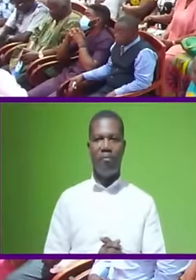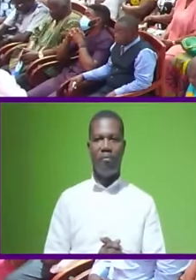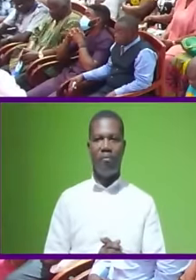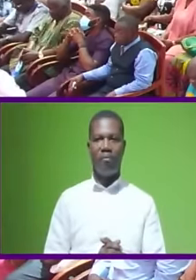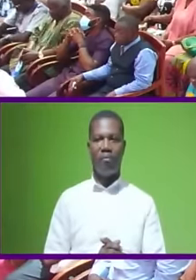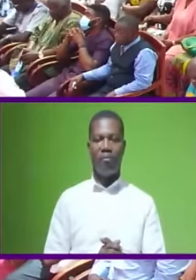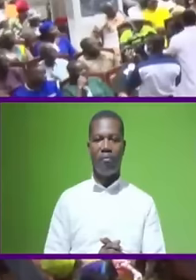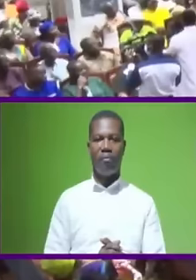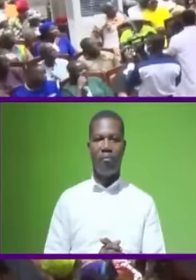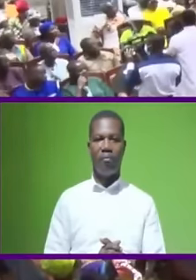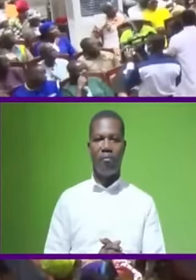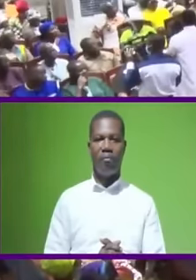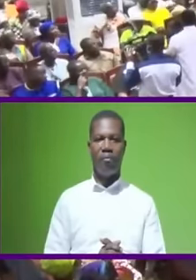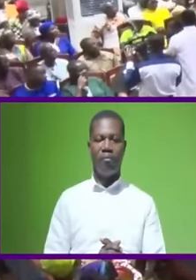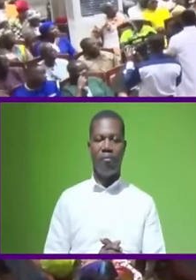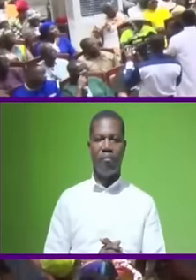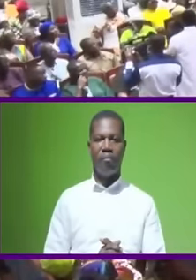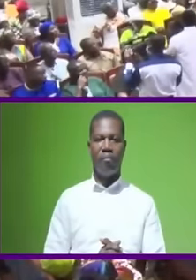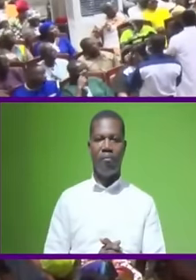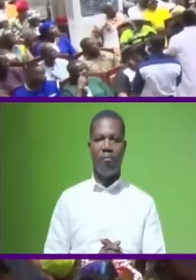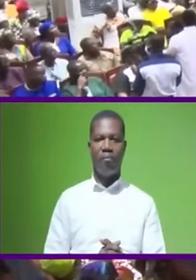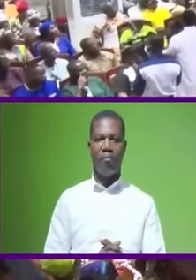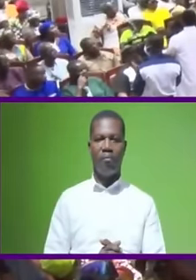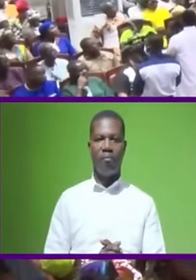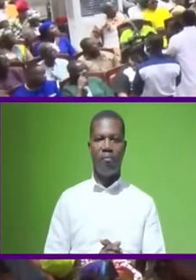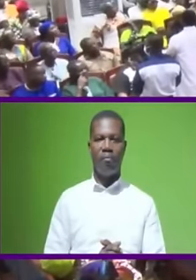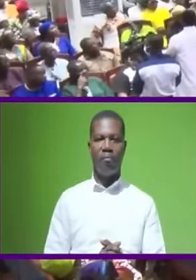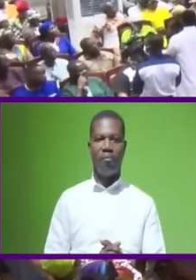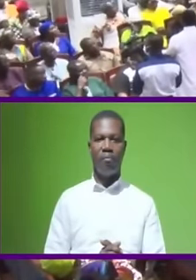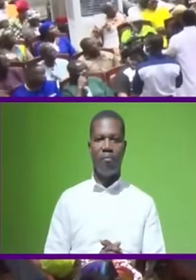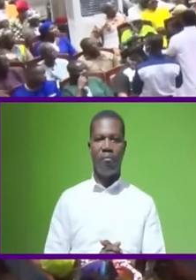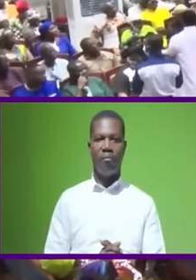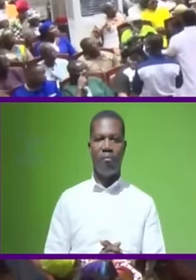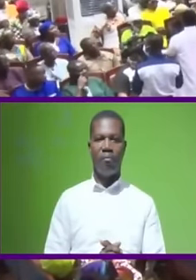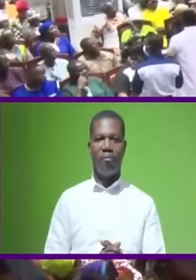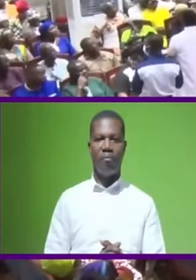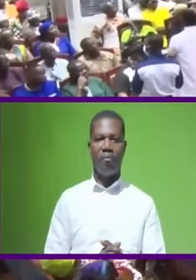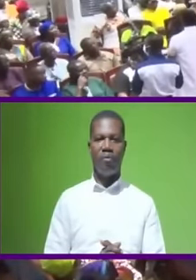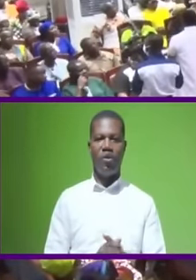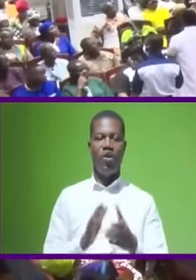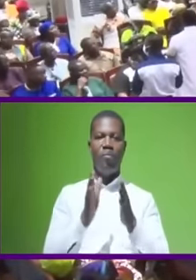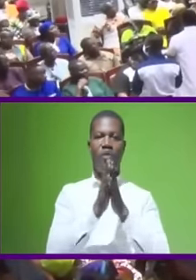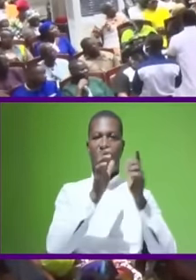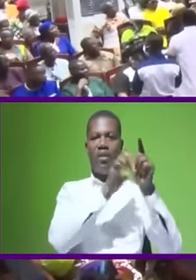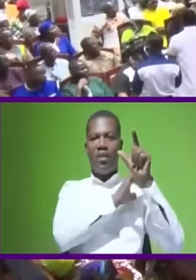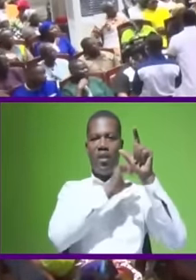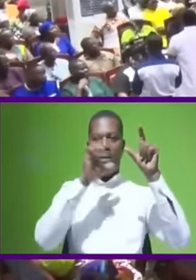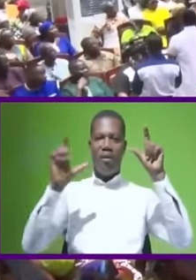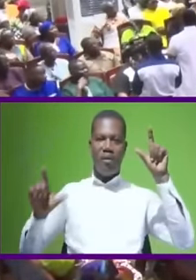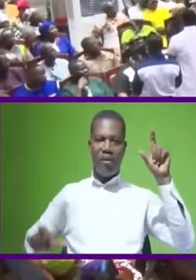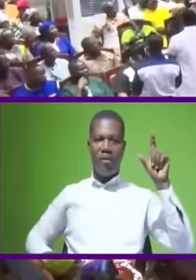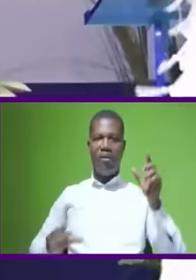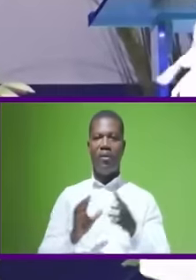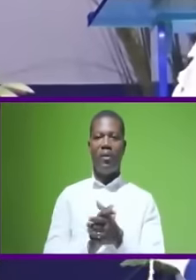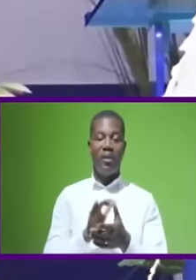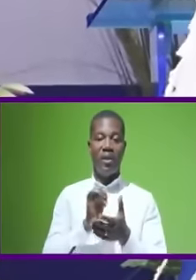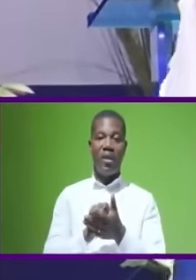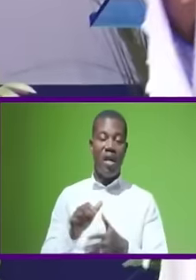them about Moses, yet they went to gossip about him. Praise the Lord.